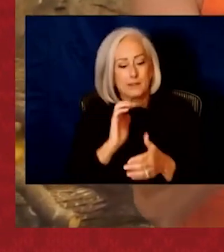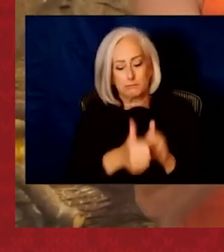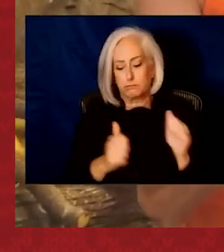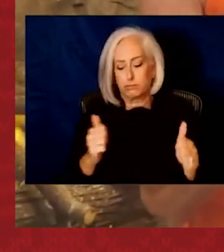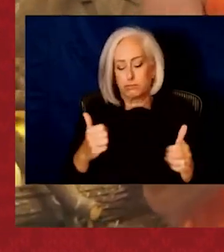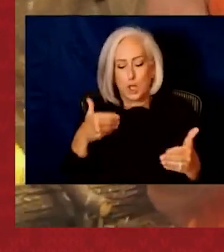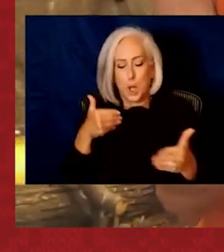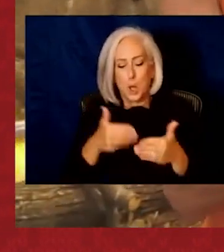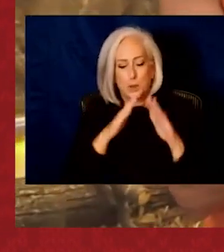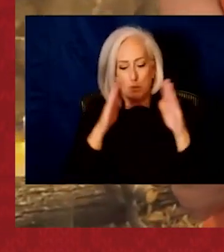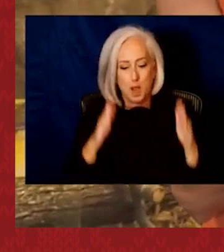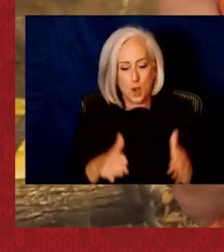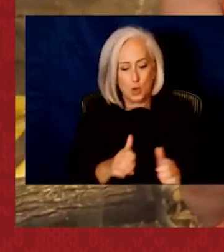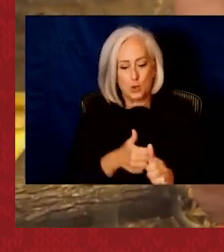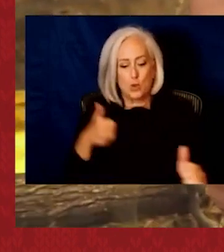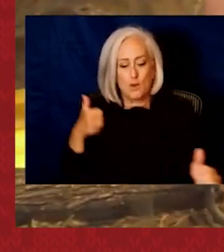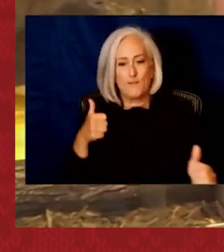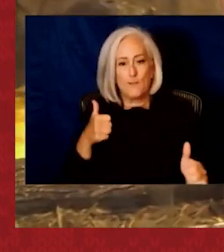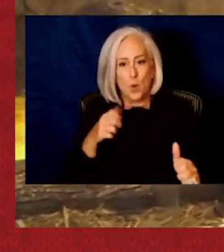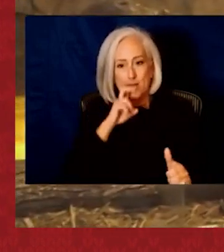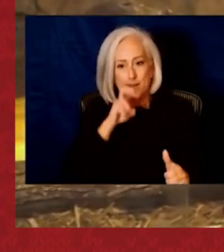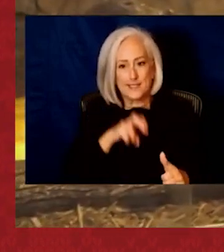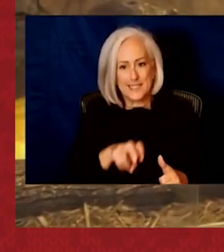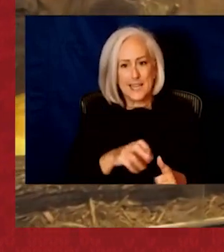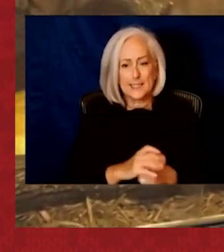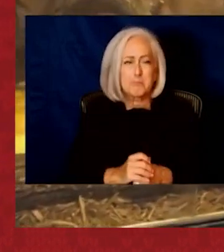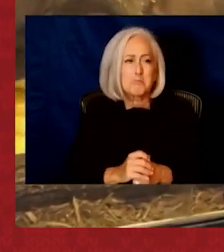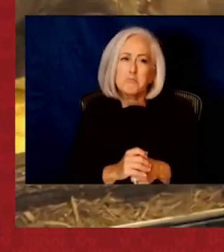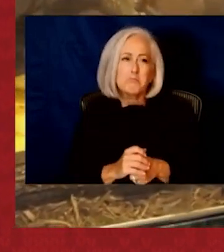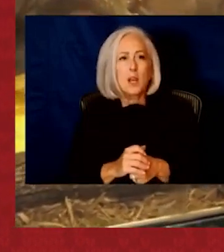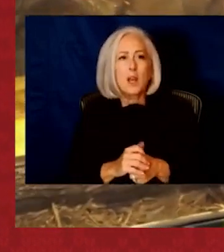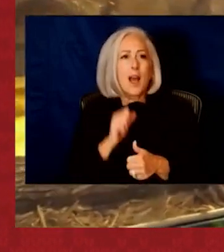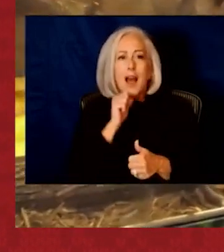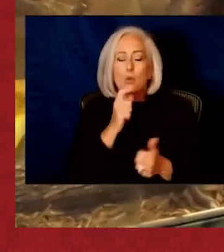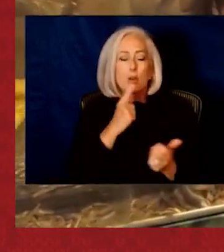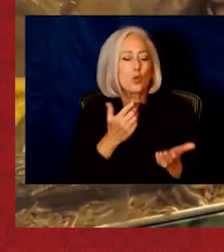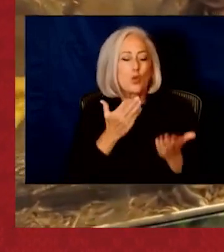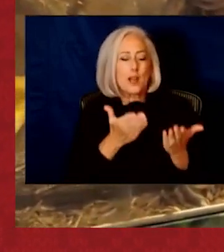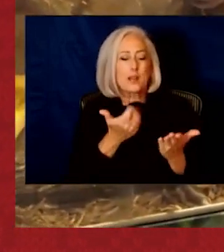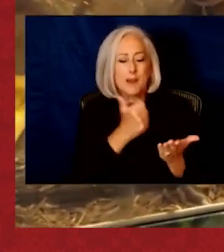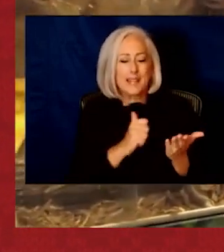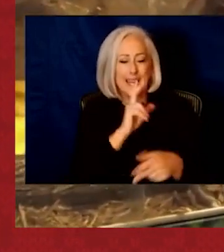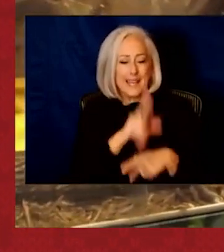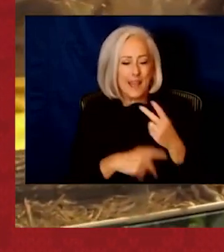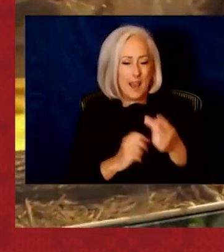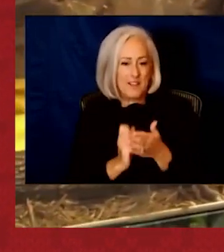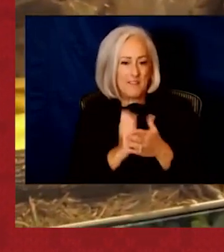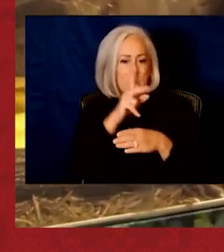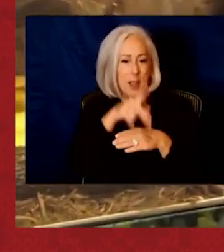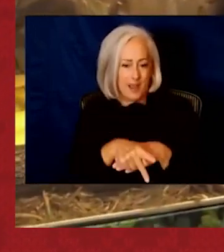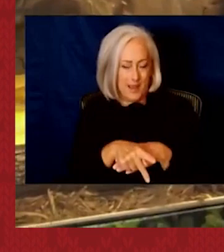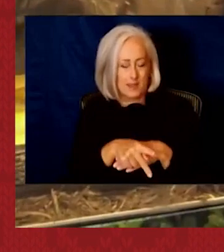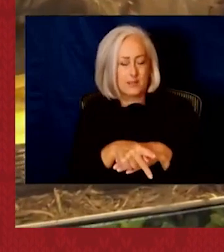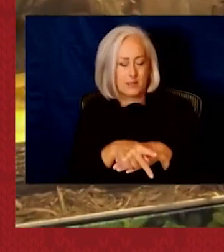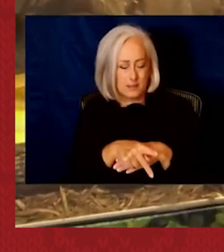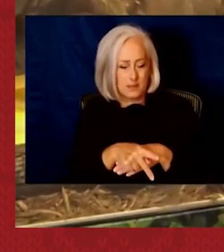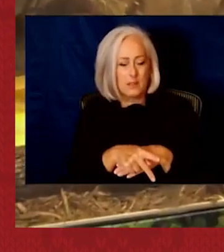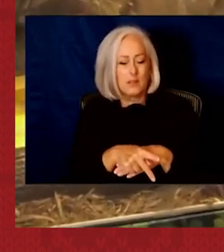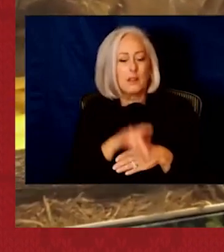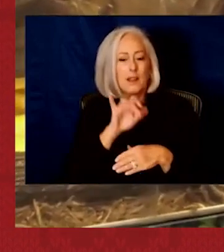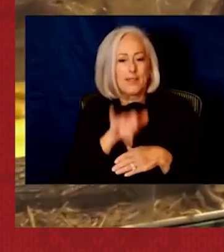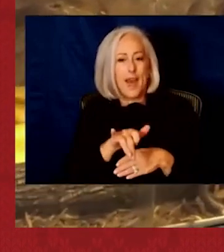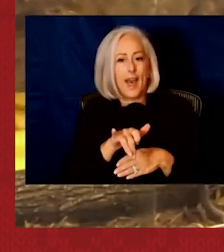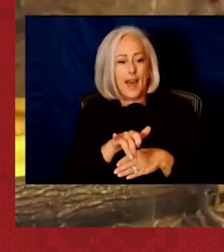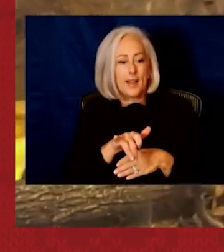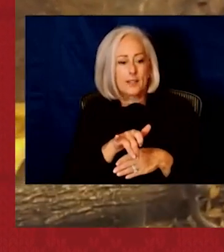don't know that I would recommend any sort of plant. There's nothing out there that I can think of that snakes would